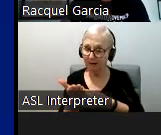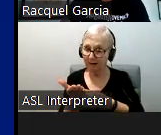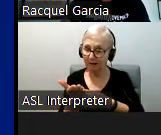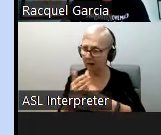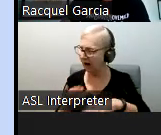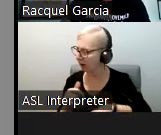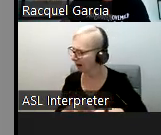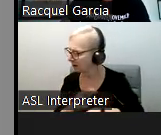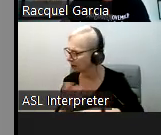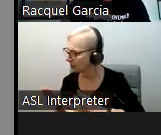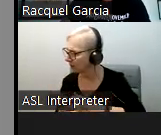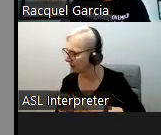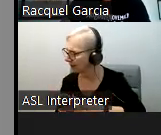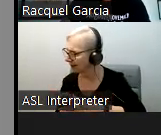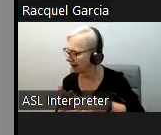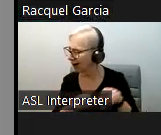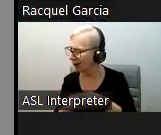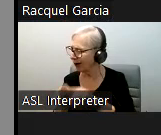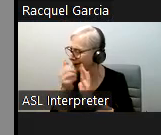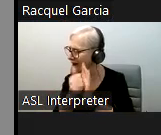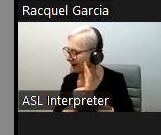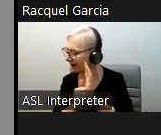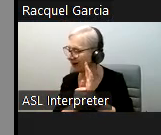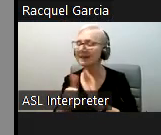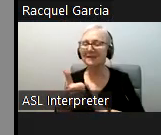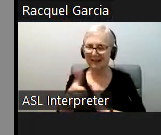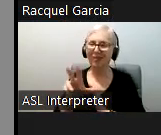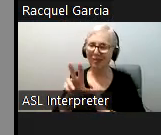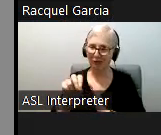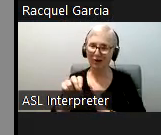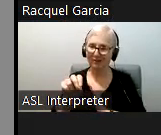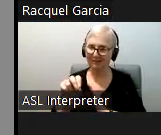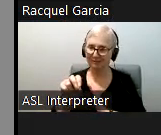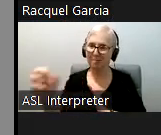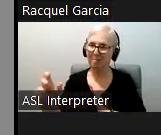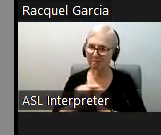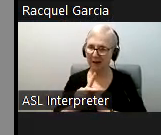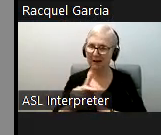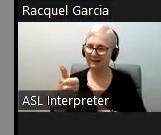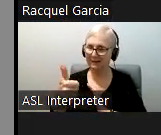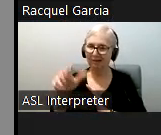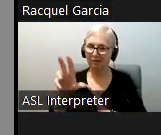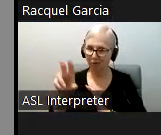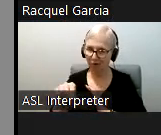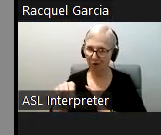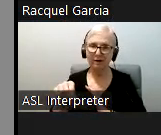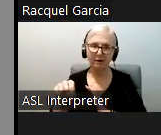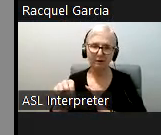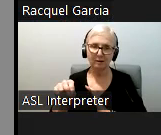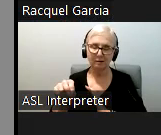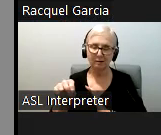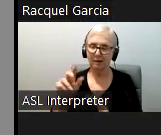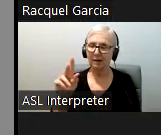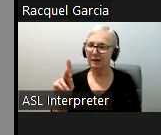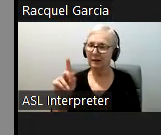break? According to the till 10:30, Tasha. 15 minutes. Karen Renee